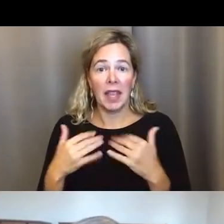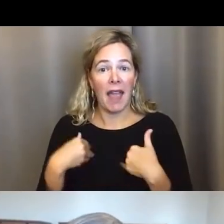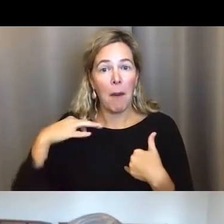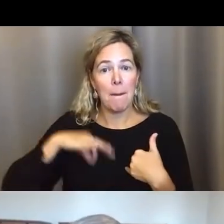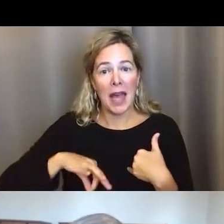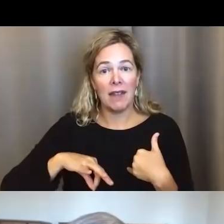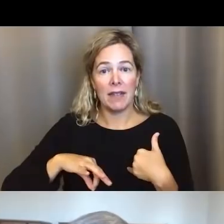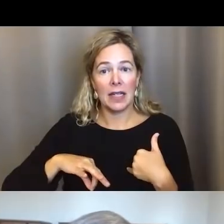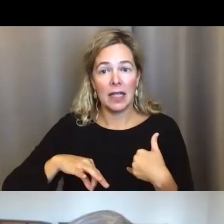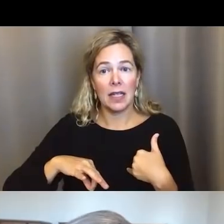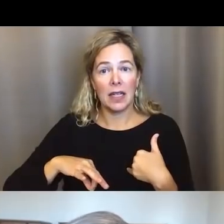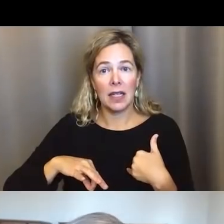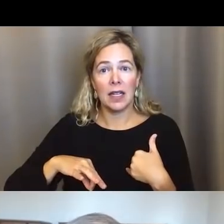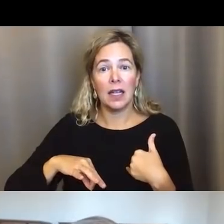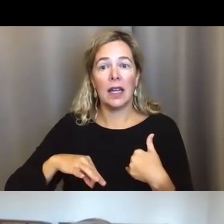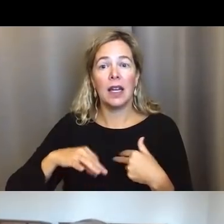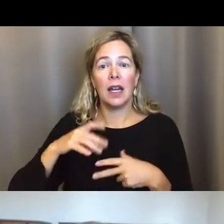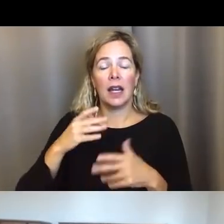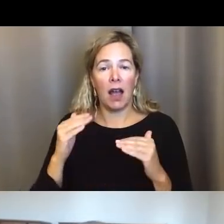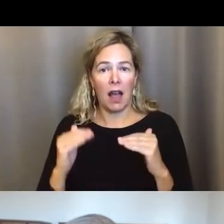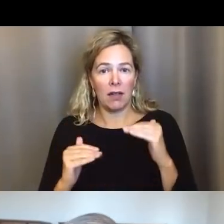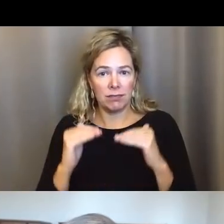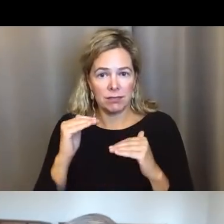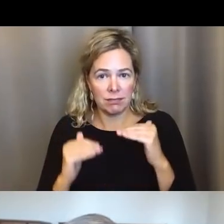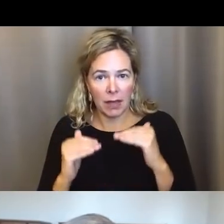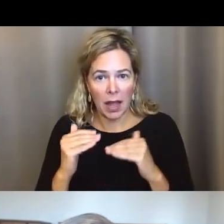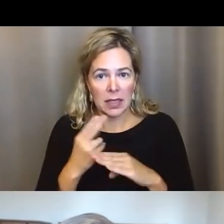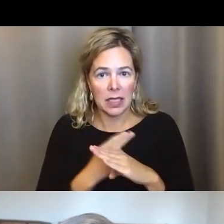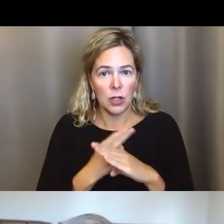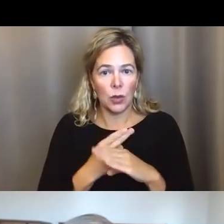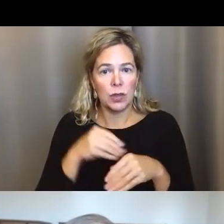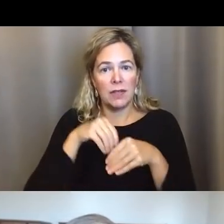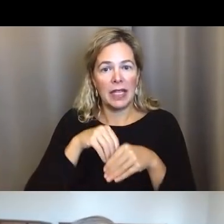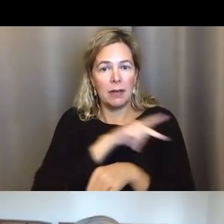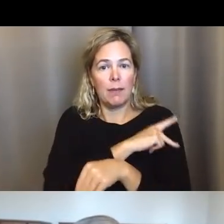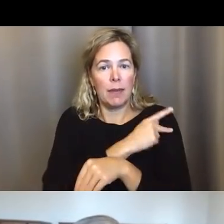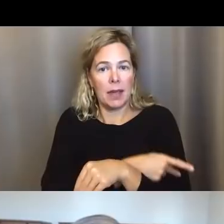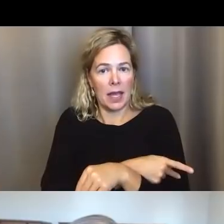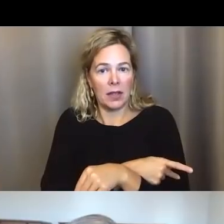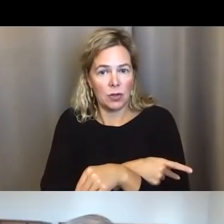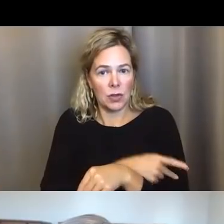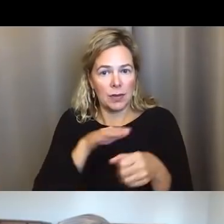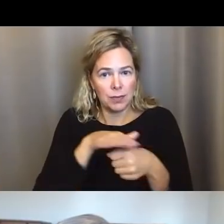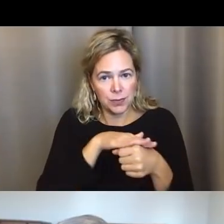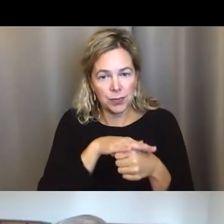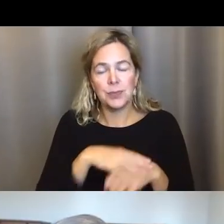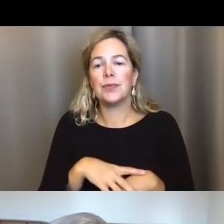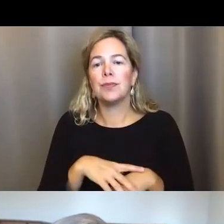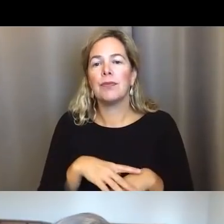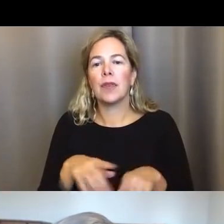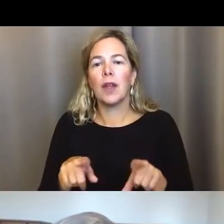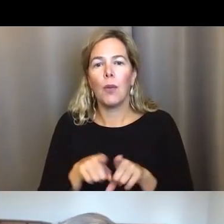leveling the use of our inpatient unit. And it also we don't want to necessarily reduce a